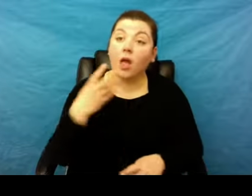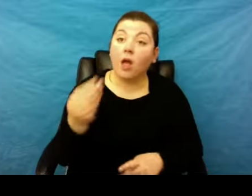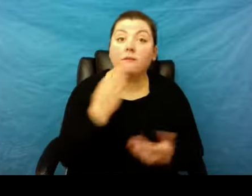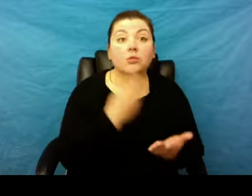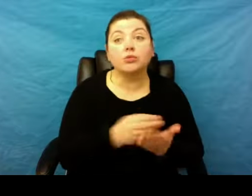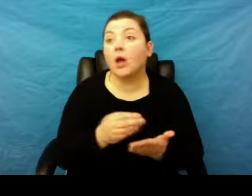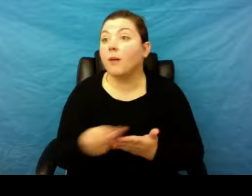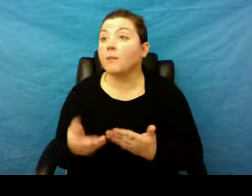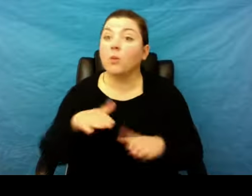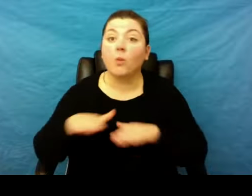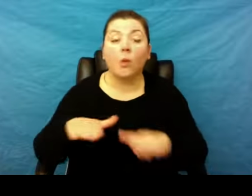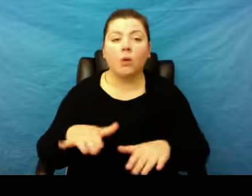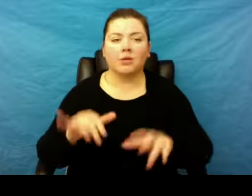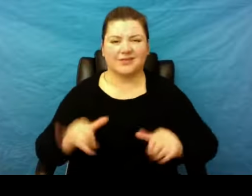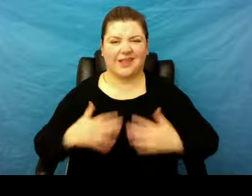problem.